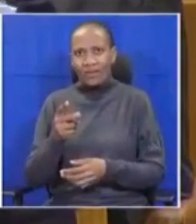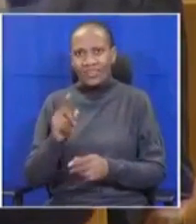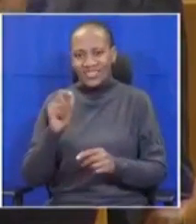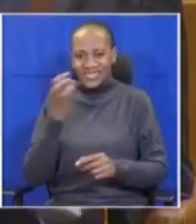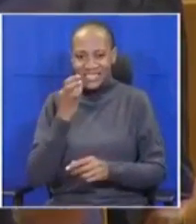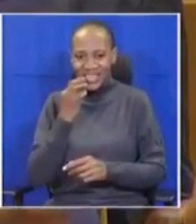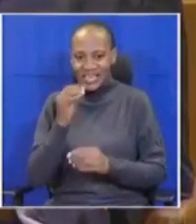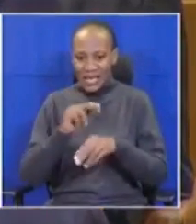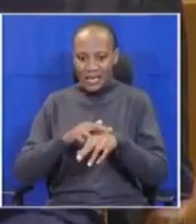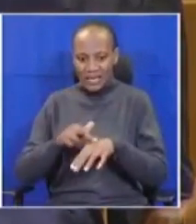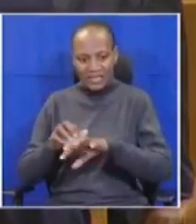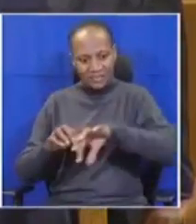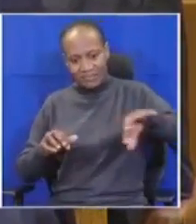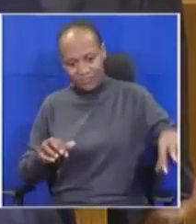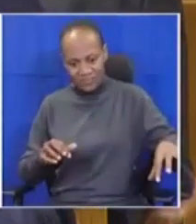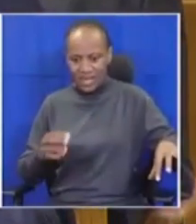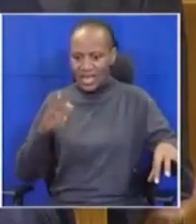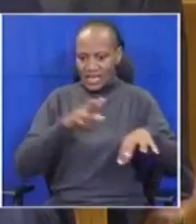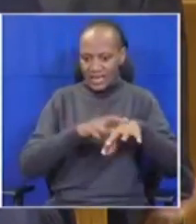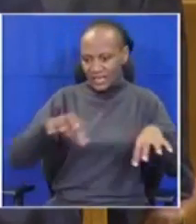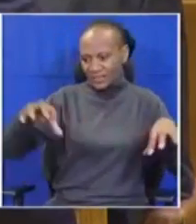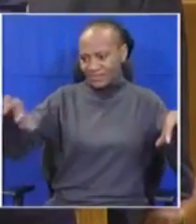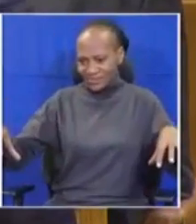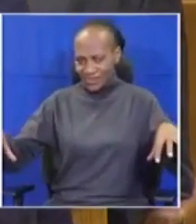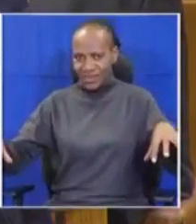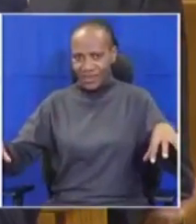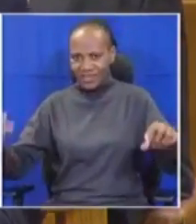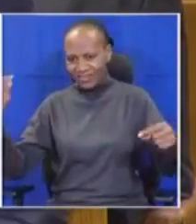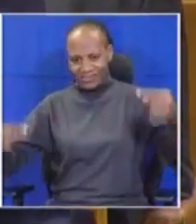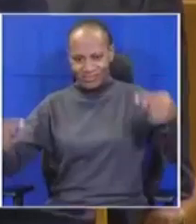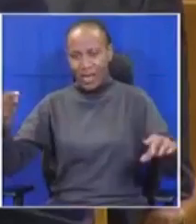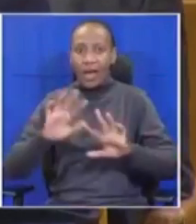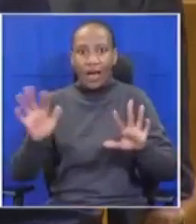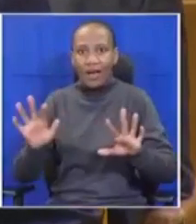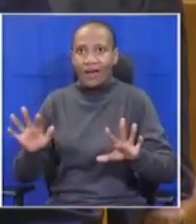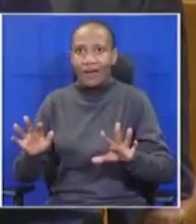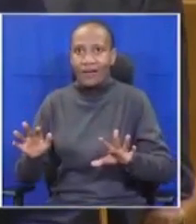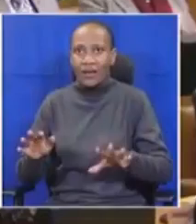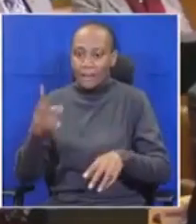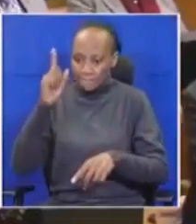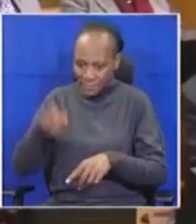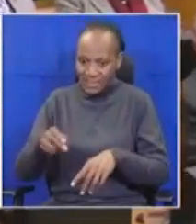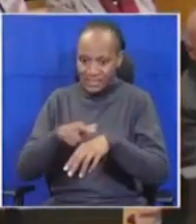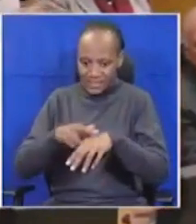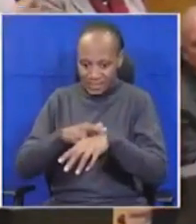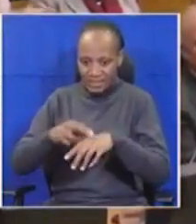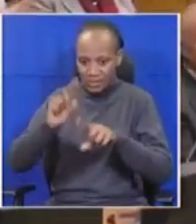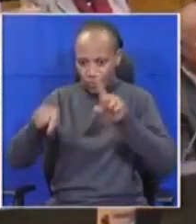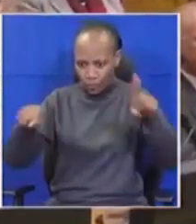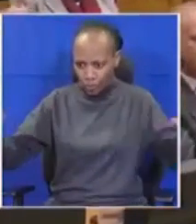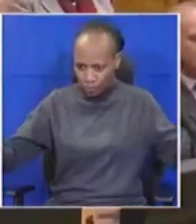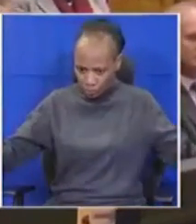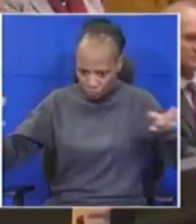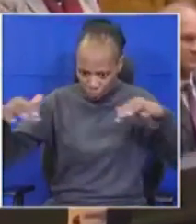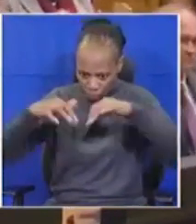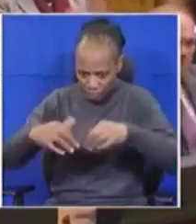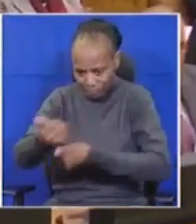race versus another. It ought to be on the basis of all races working together to address that